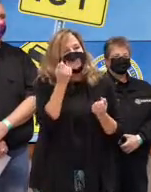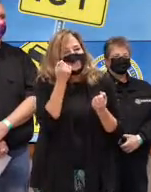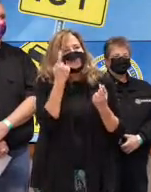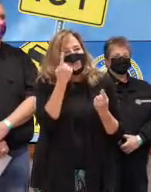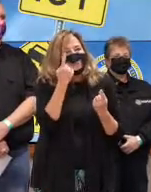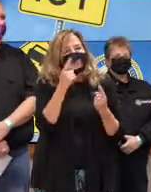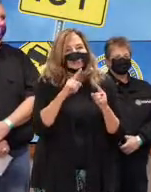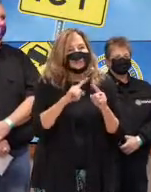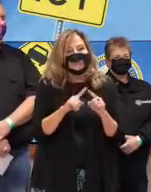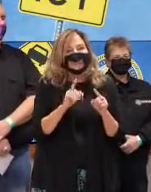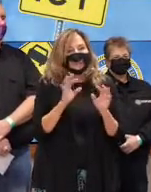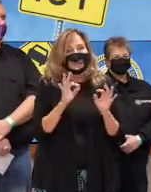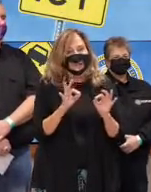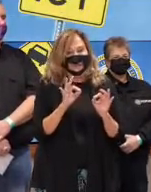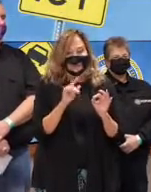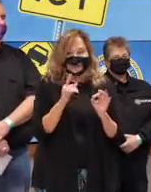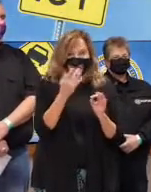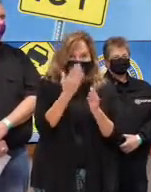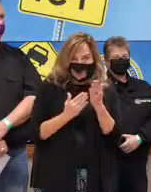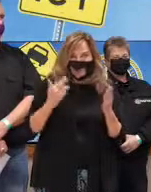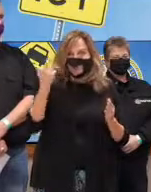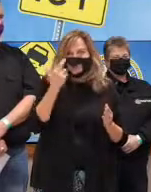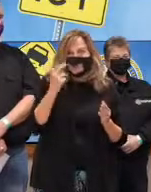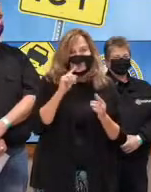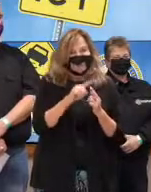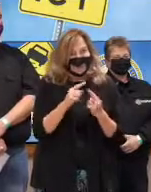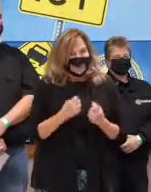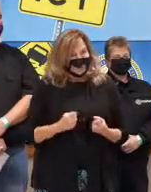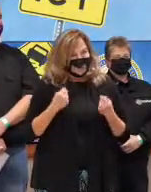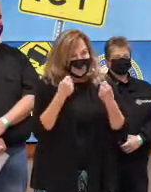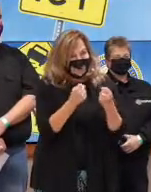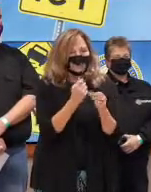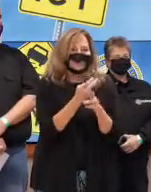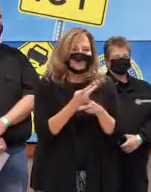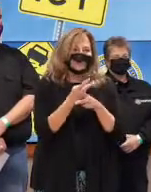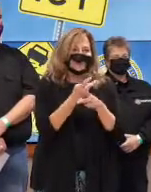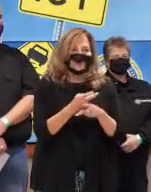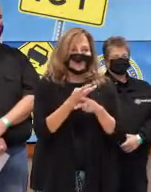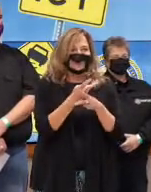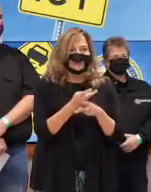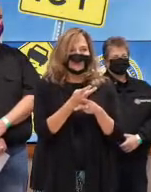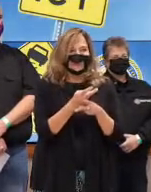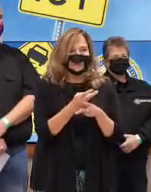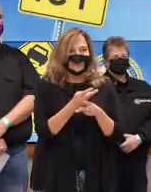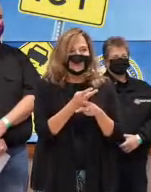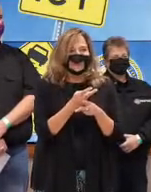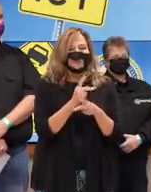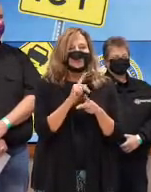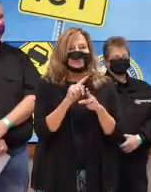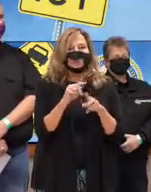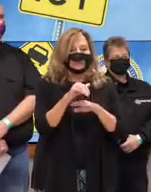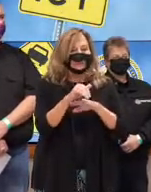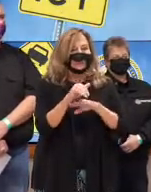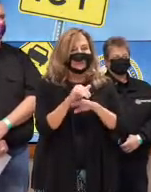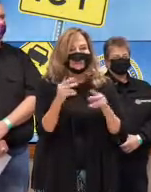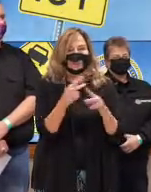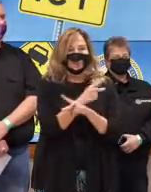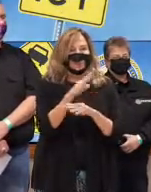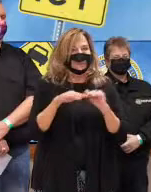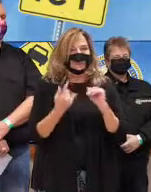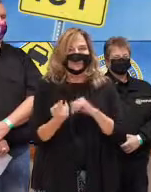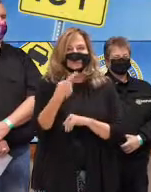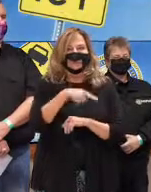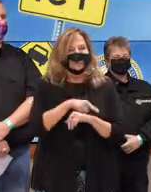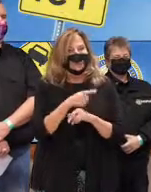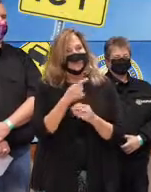need to be on the road, please drive very carefully and recognize it's even more treacherous at night when you cannot